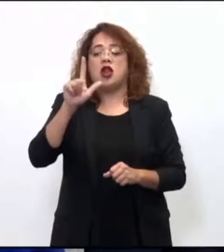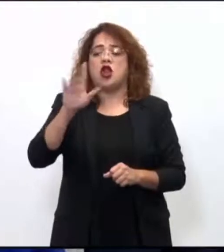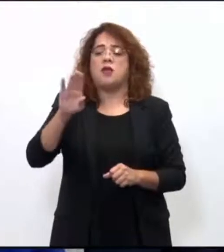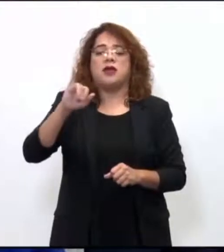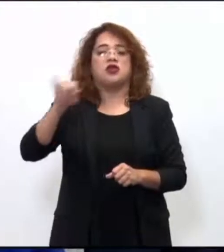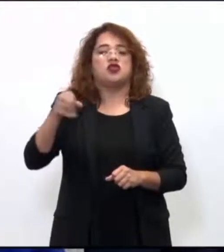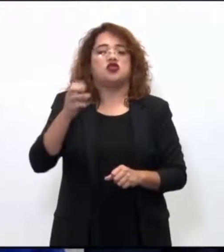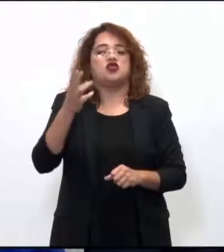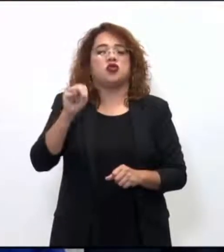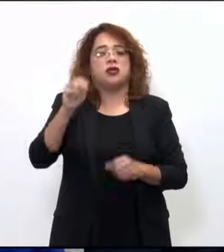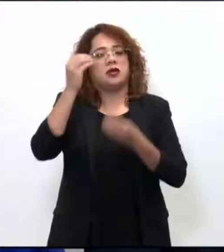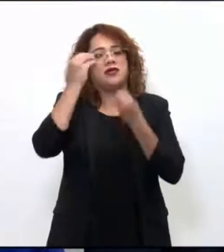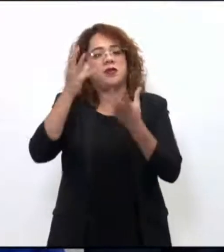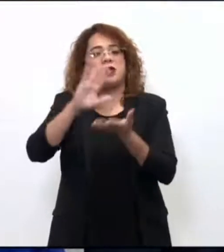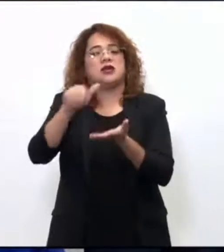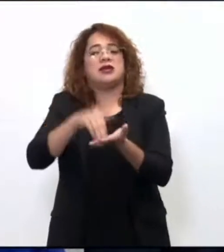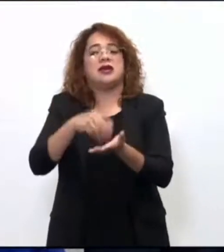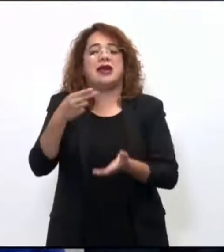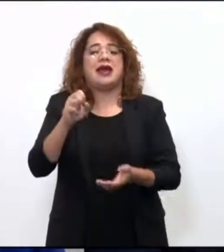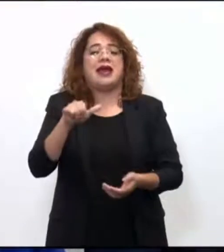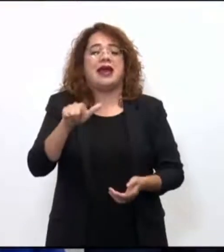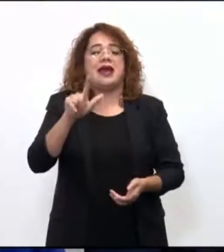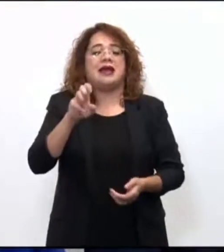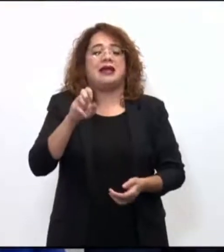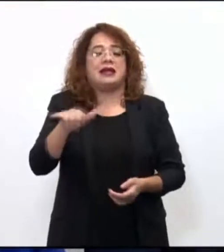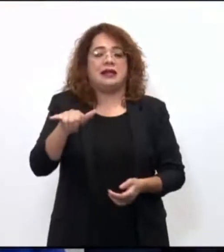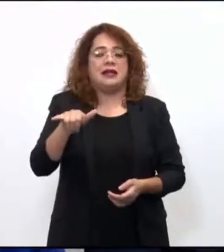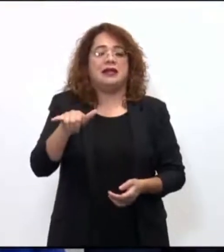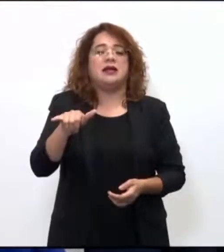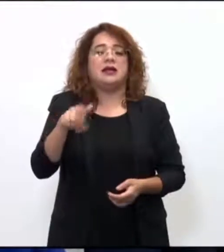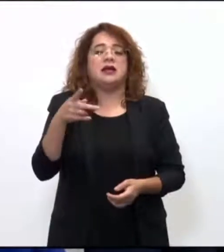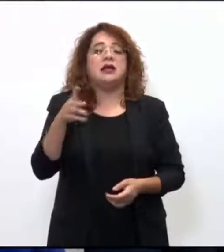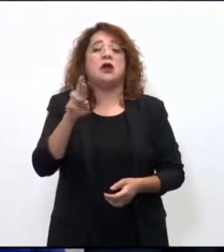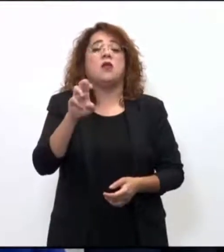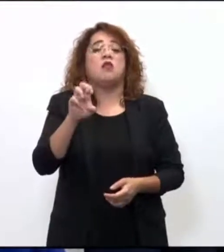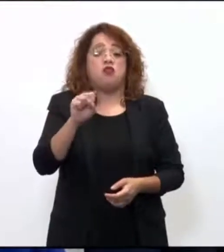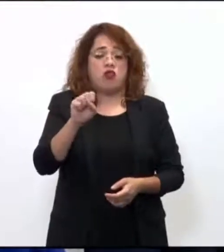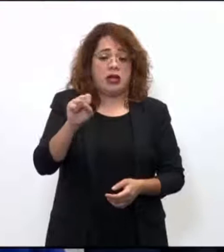from Haley at the Press Telegram. Haley, go ahead and unmute yourself and ask your question.